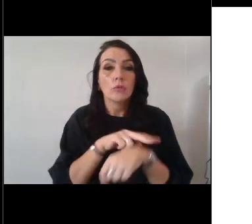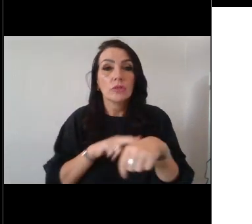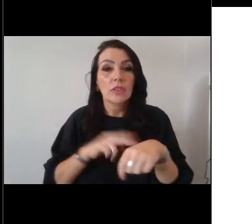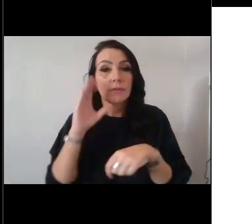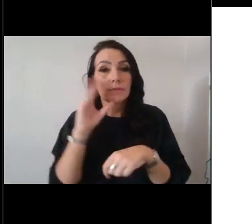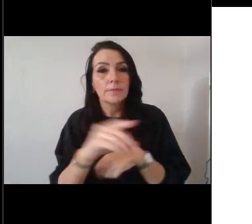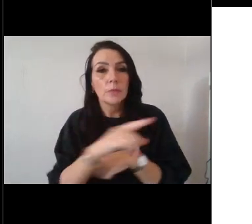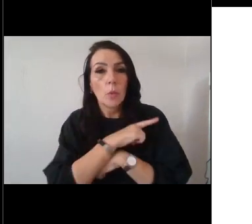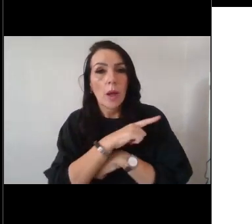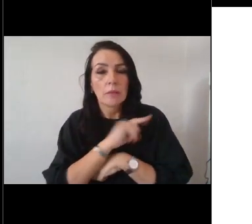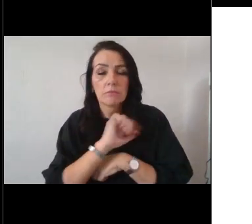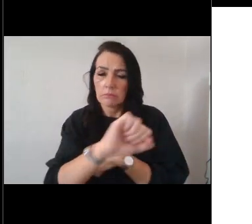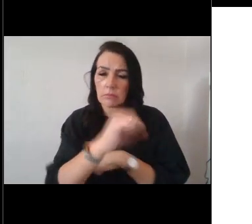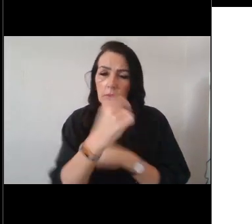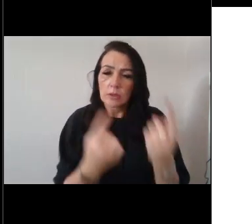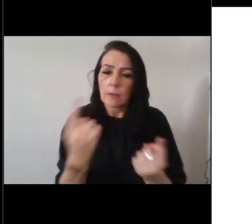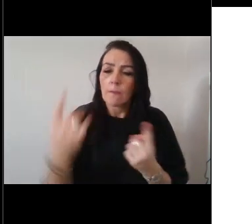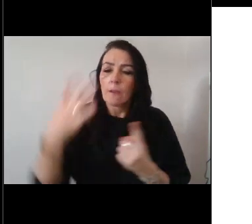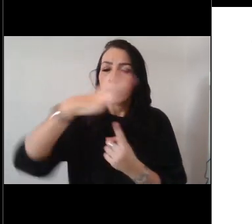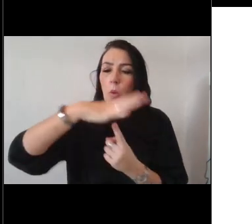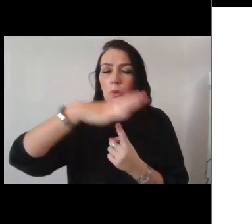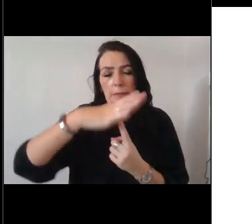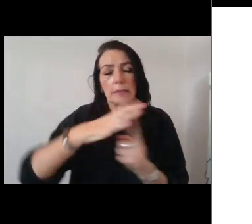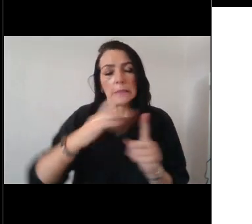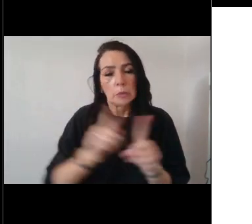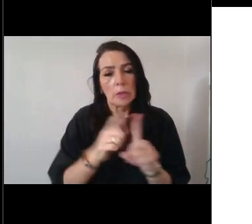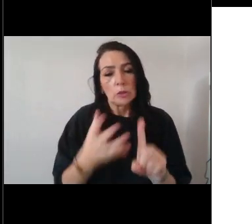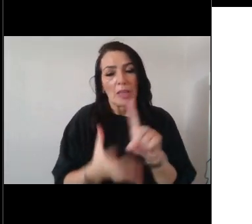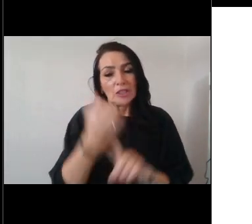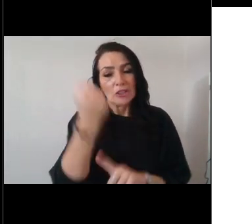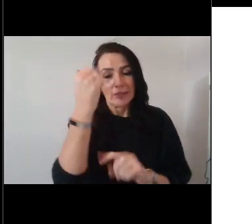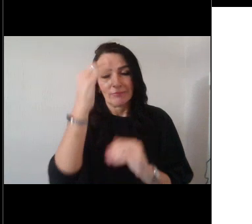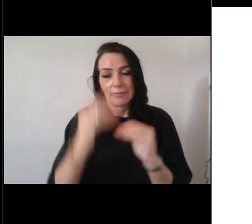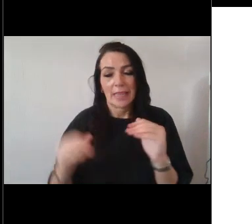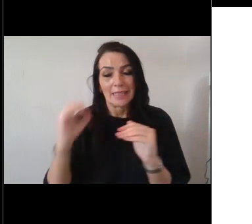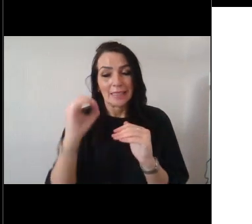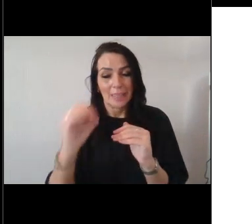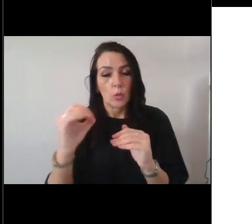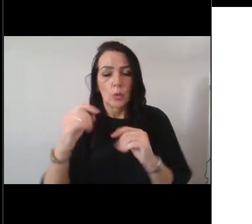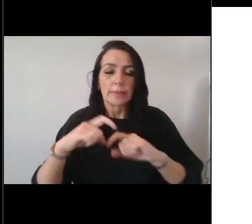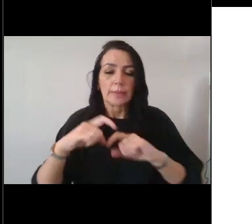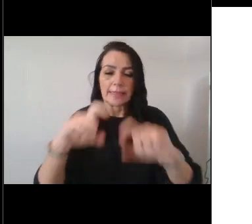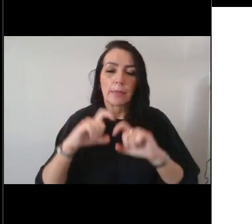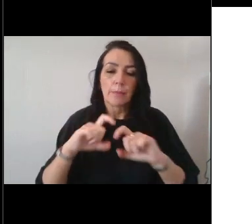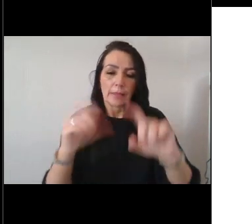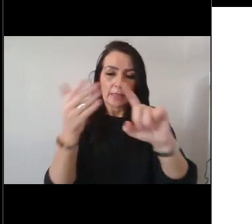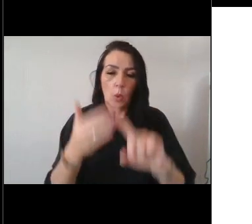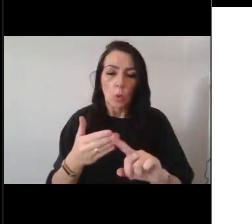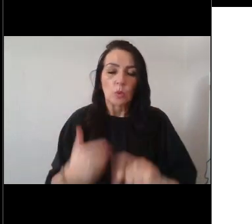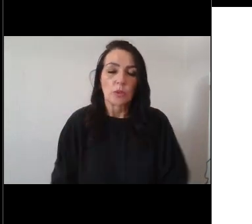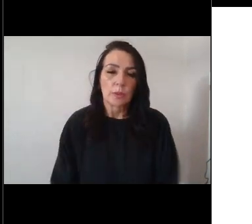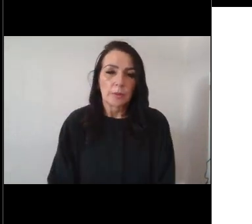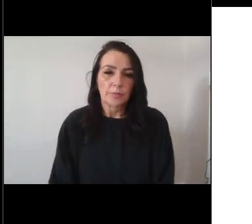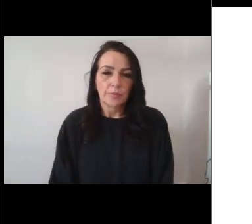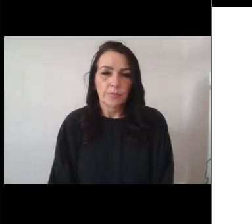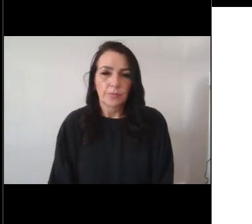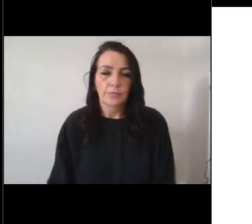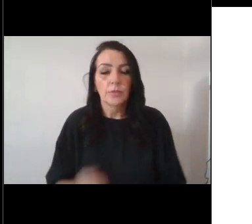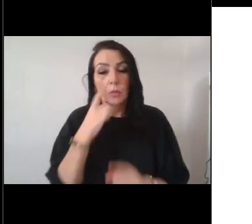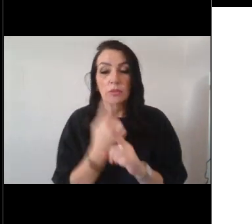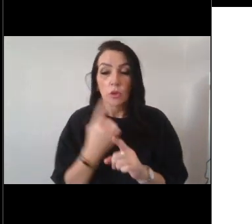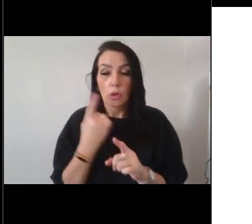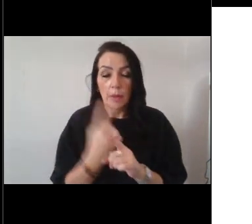an important part to play in achieving our organisation's net zero and sustainability goals. We can talk to them